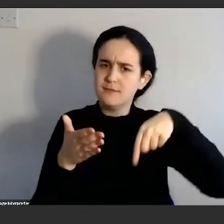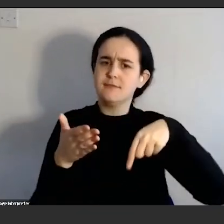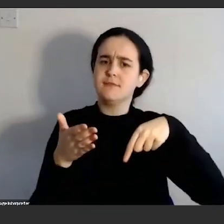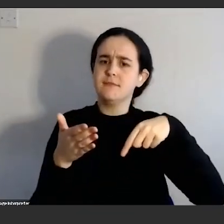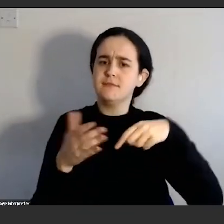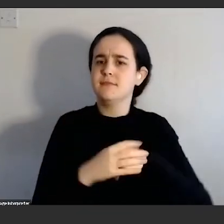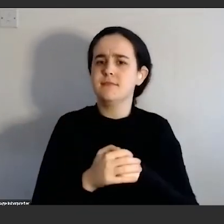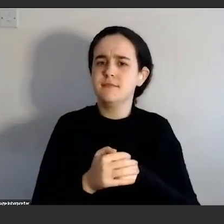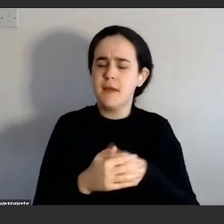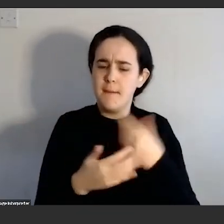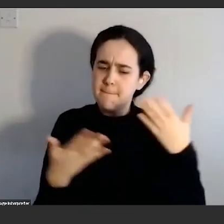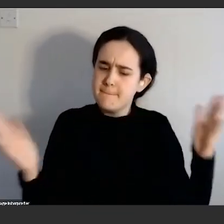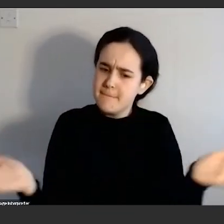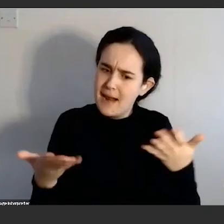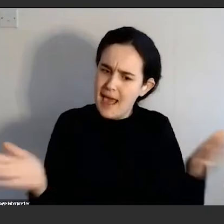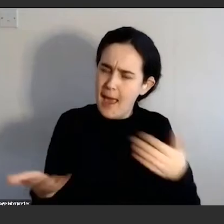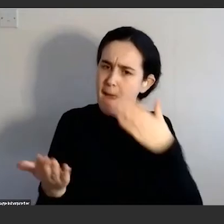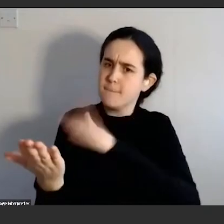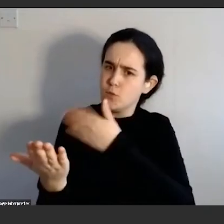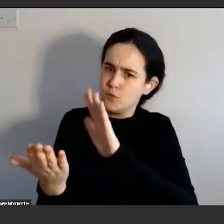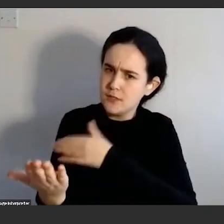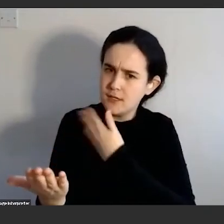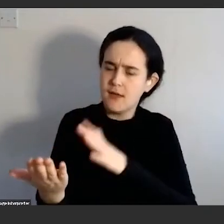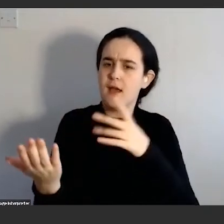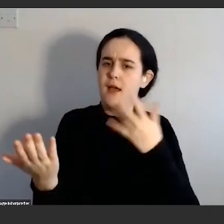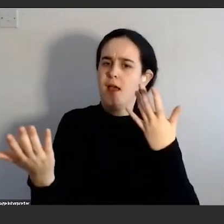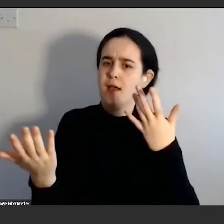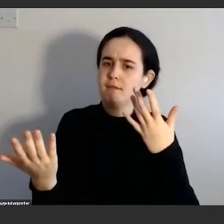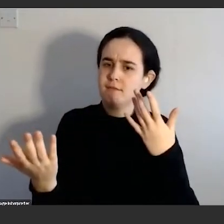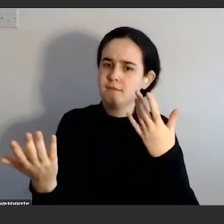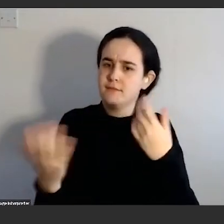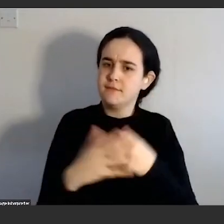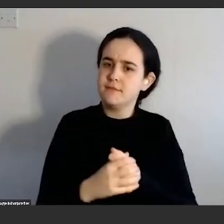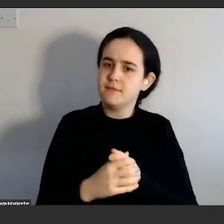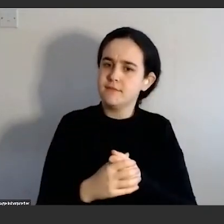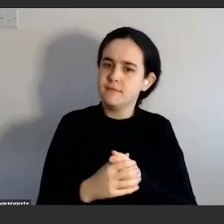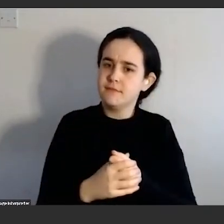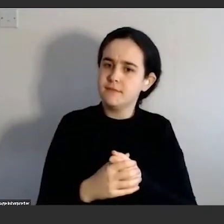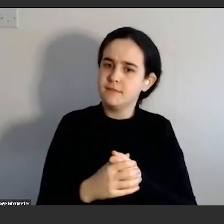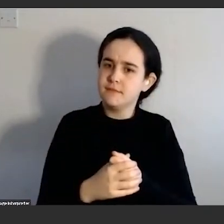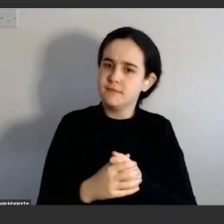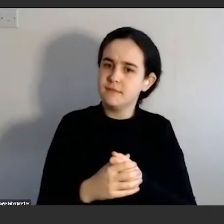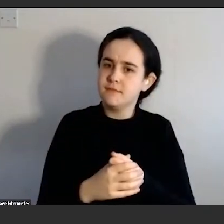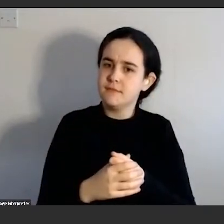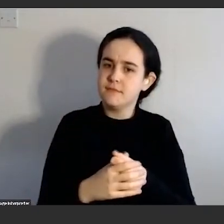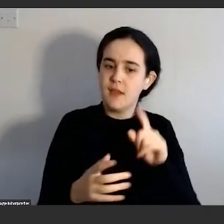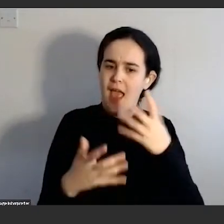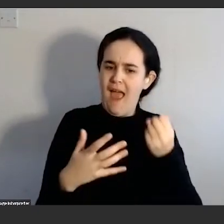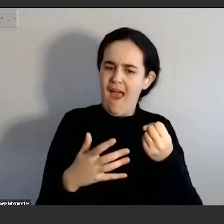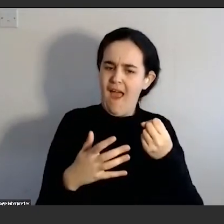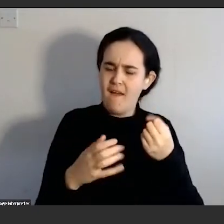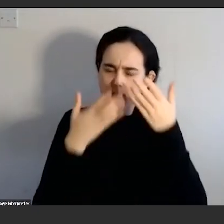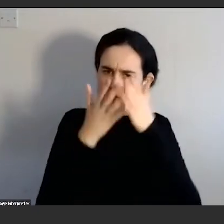to play, and they have a genre that they're aiming to kind of put out there to their audience. The Shalva Band